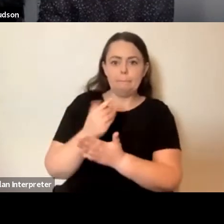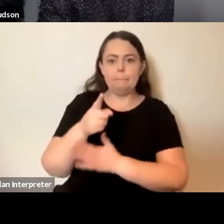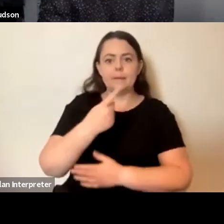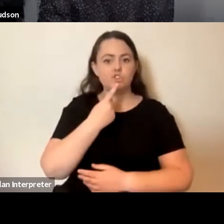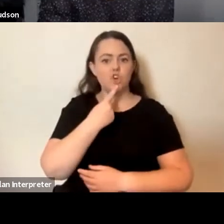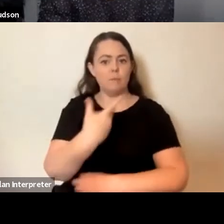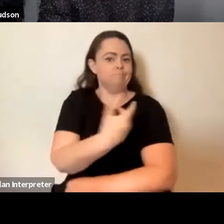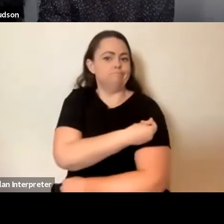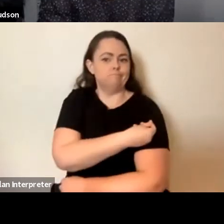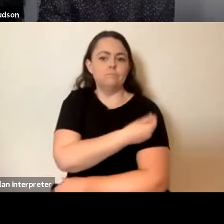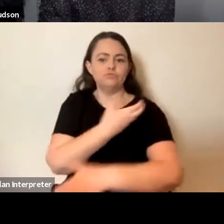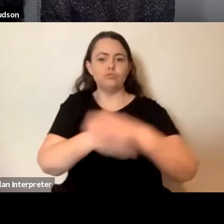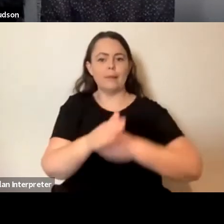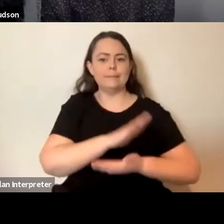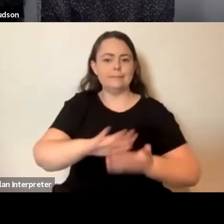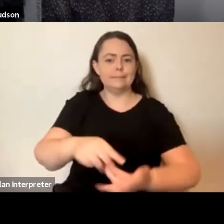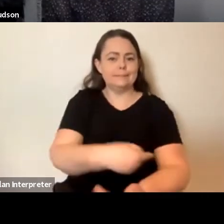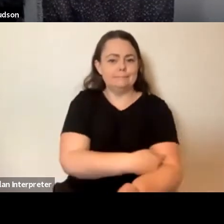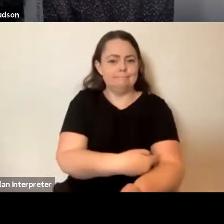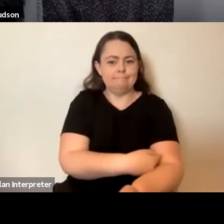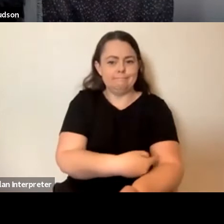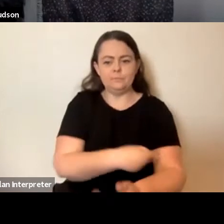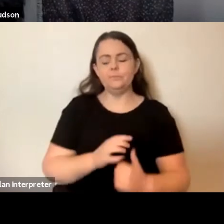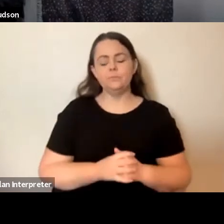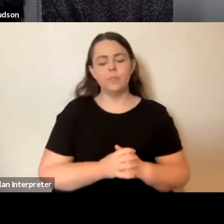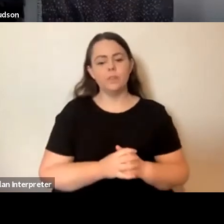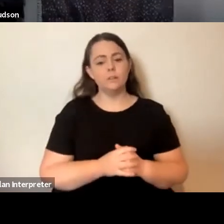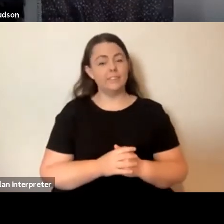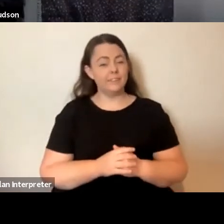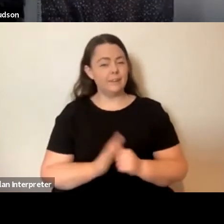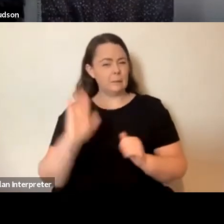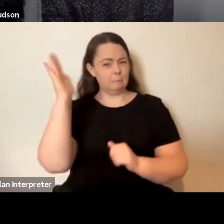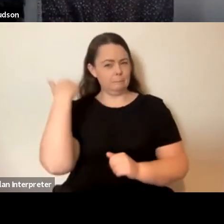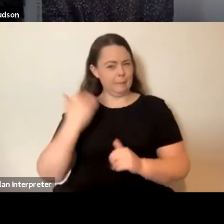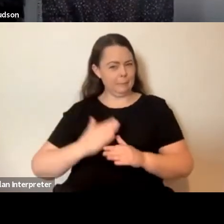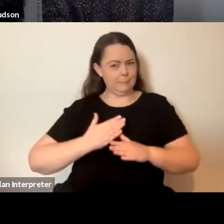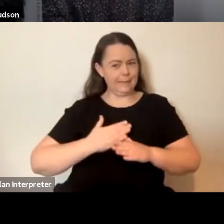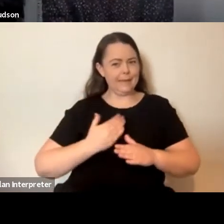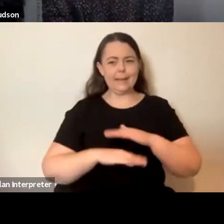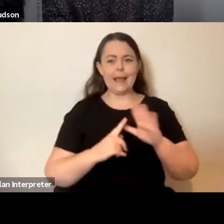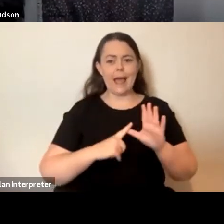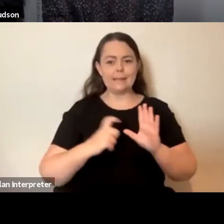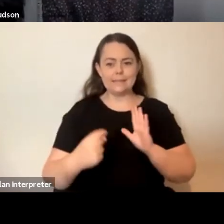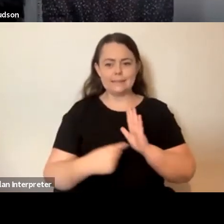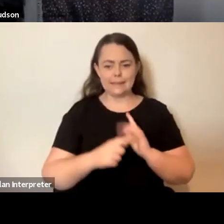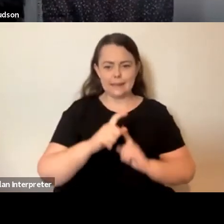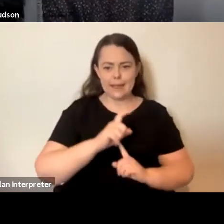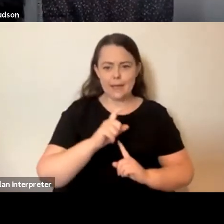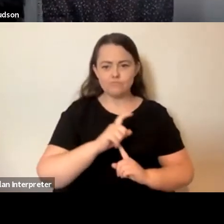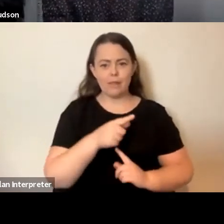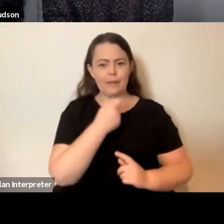first in the ACT, there was a little bit of unsureness about using